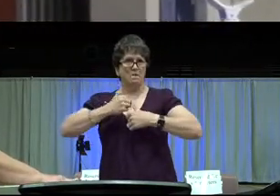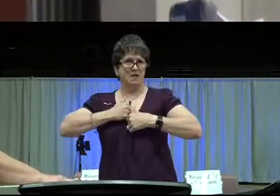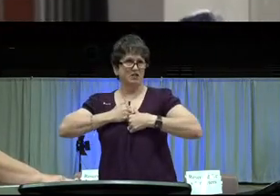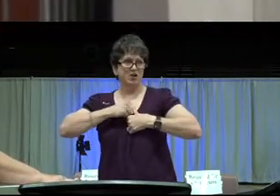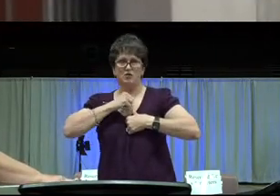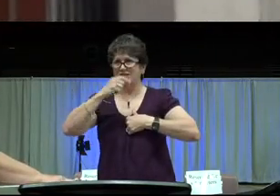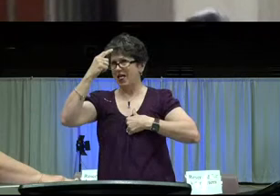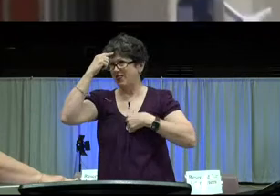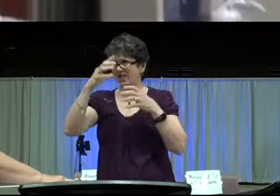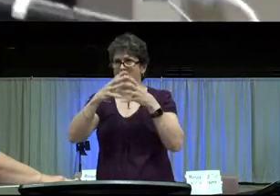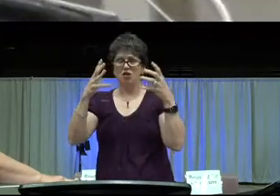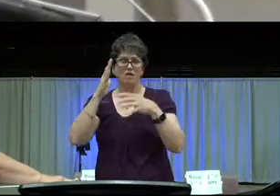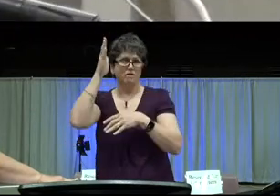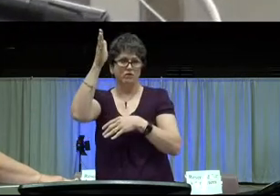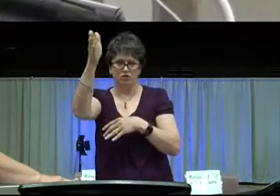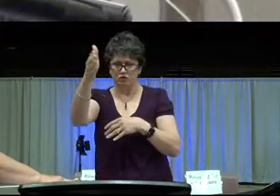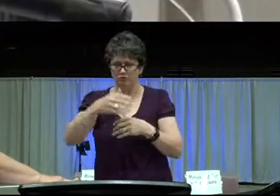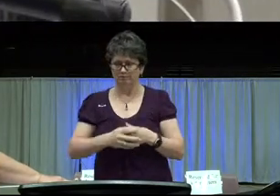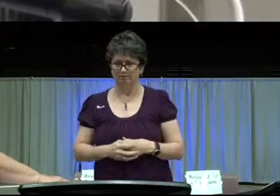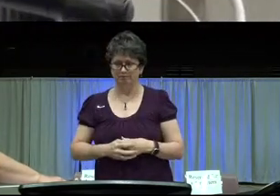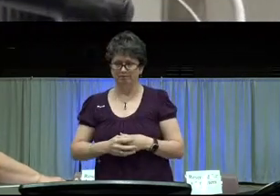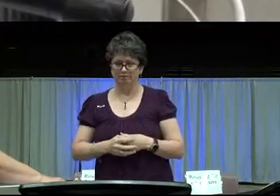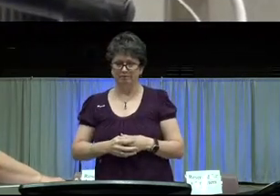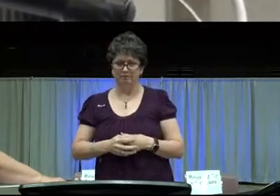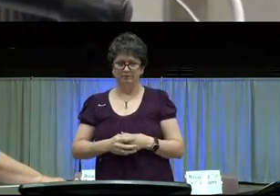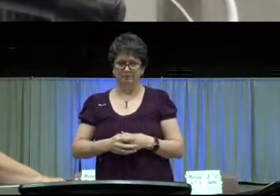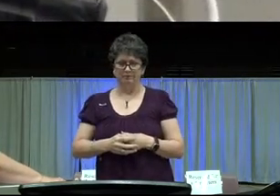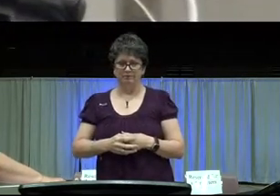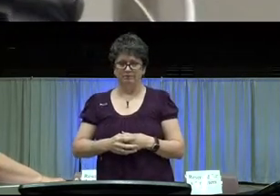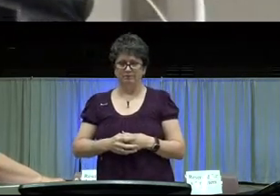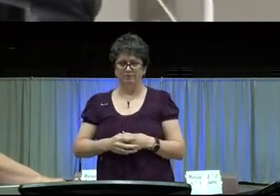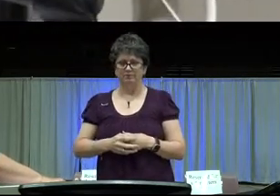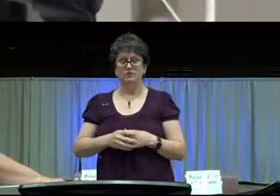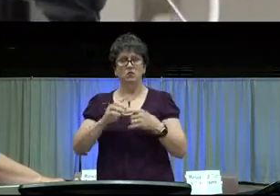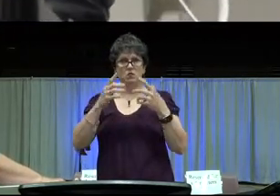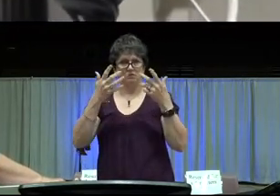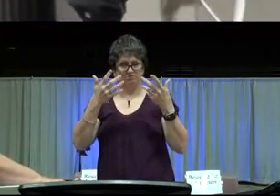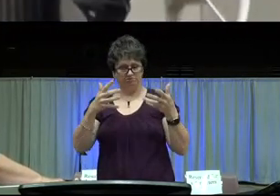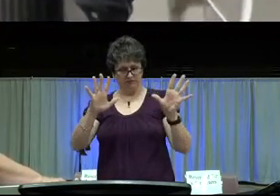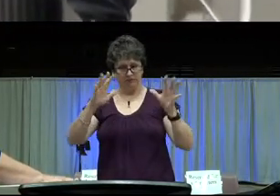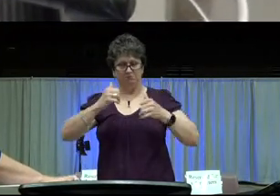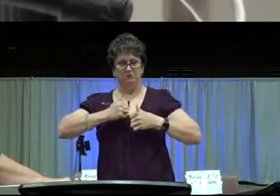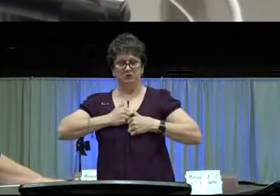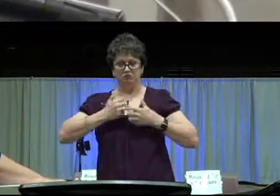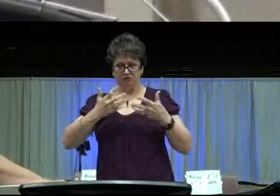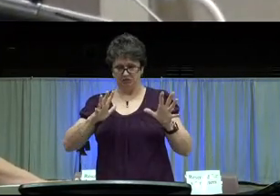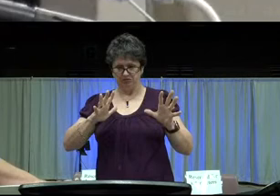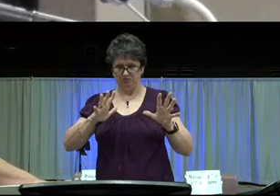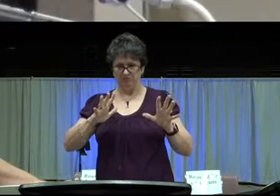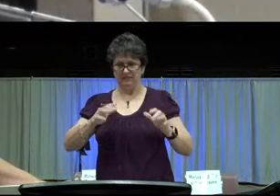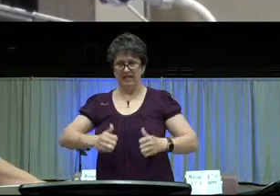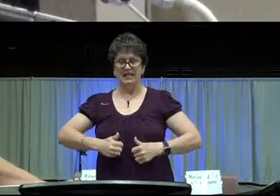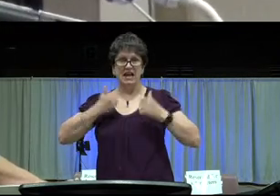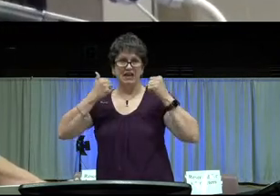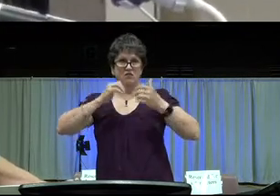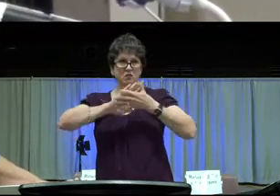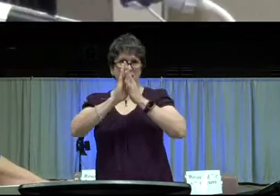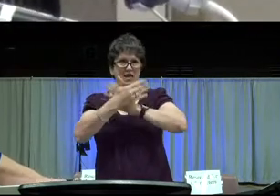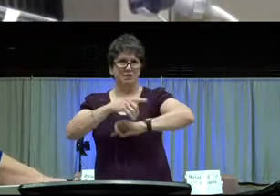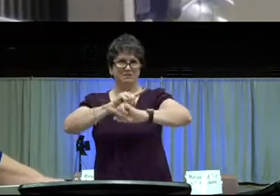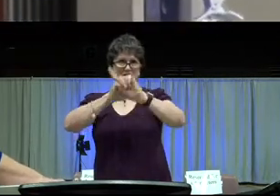was not thinking much to the future. Once I got out of the military, life became